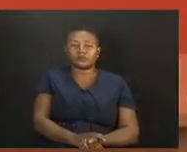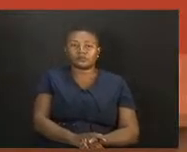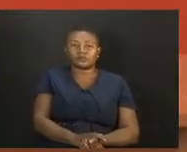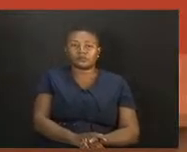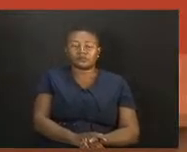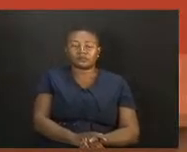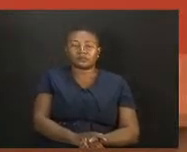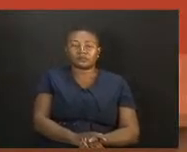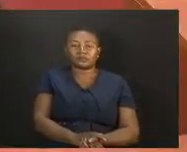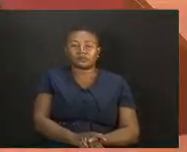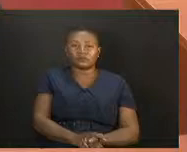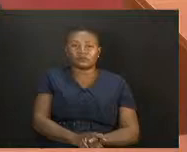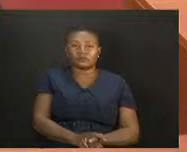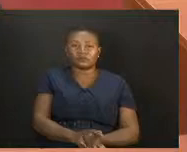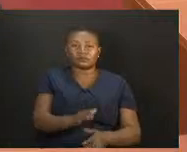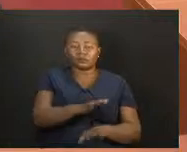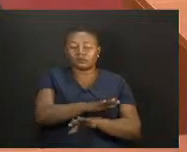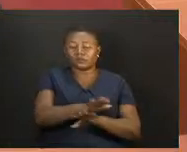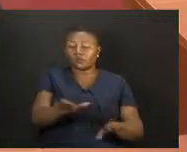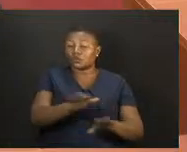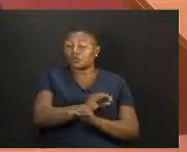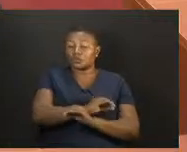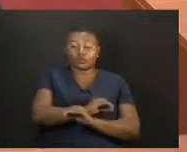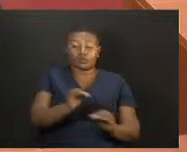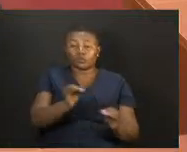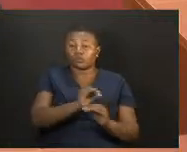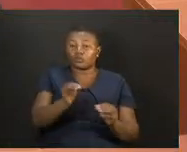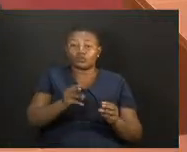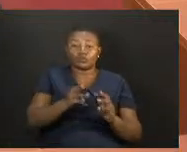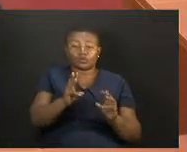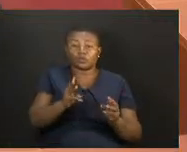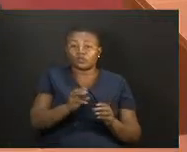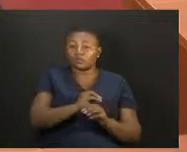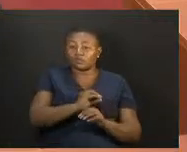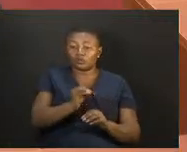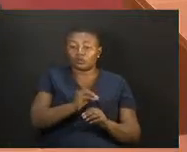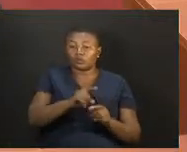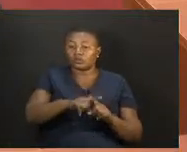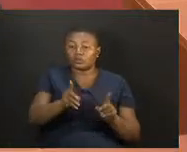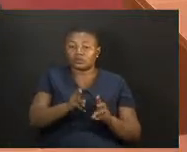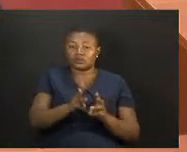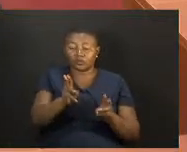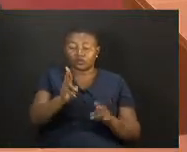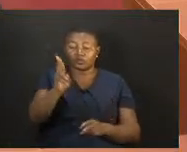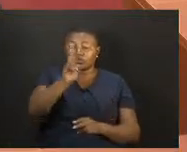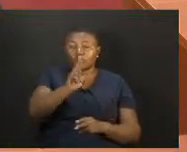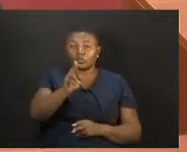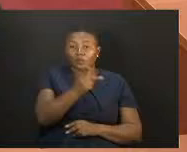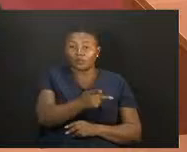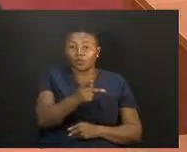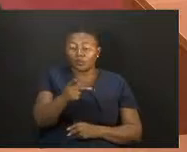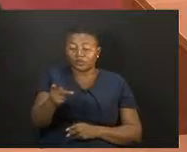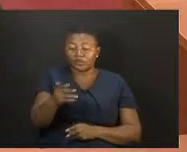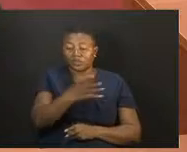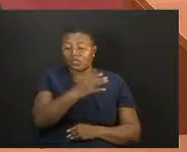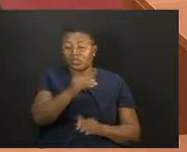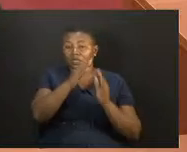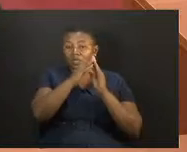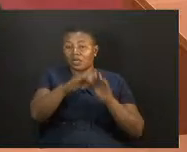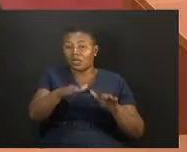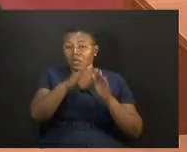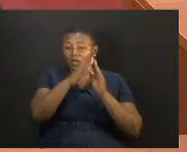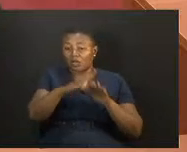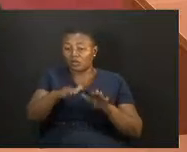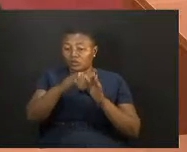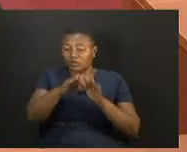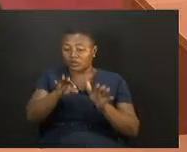Mr. Speaker, there are no different models. It's one standard, and the standard is using the population and housing census. We know all the communities. And